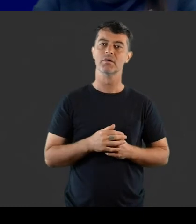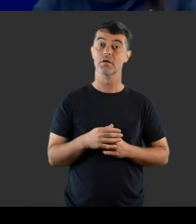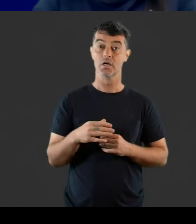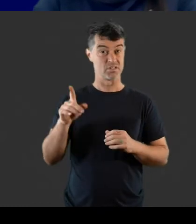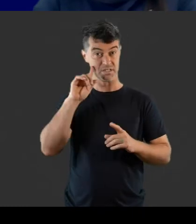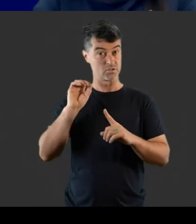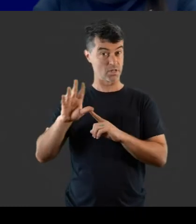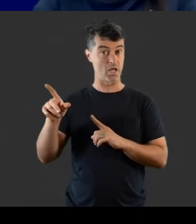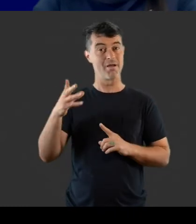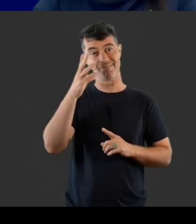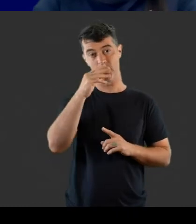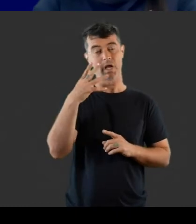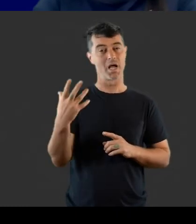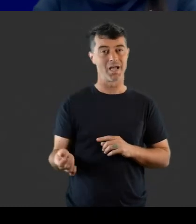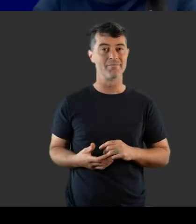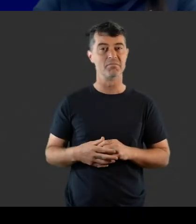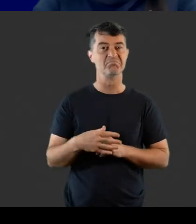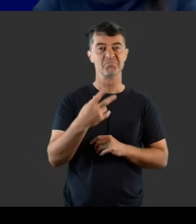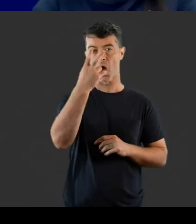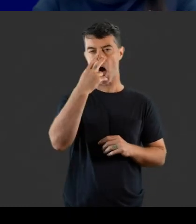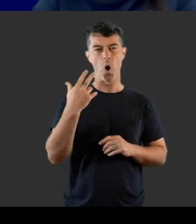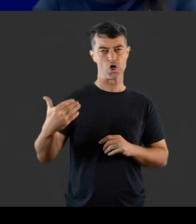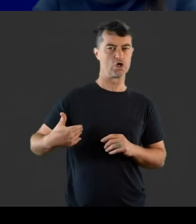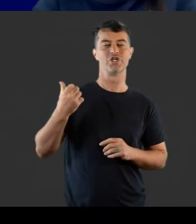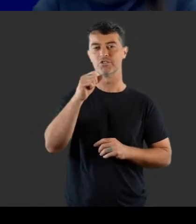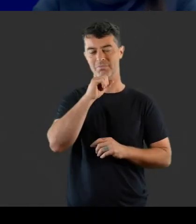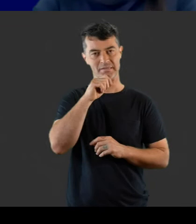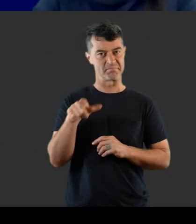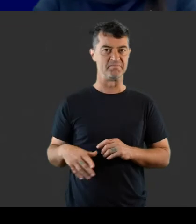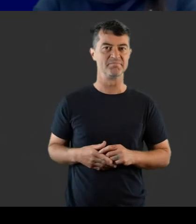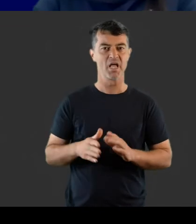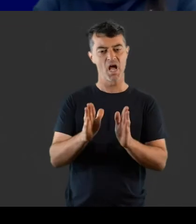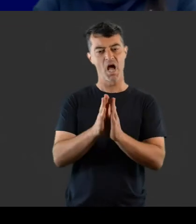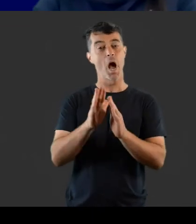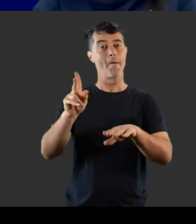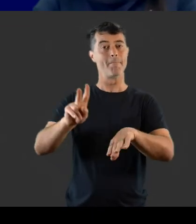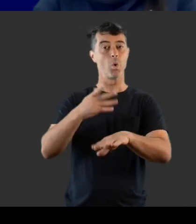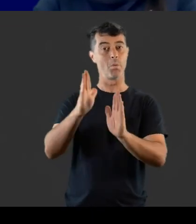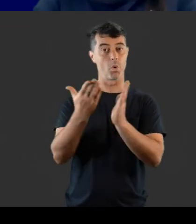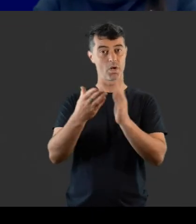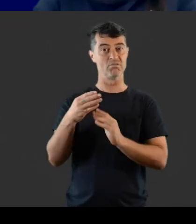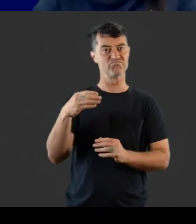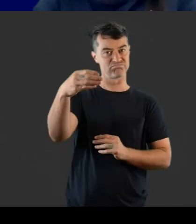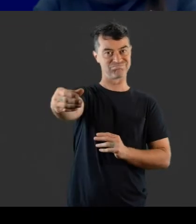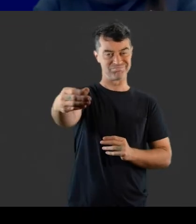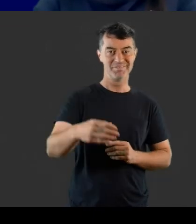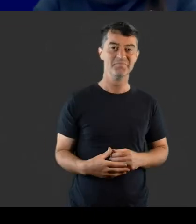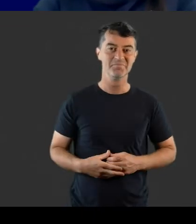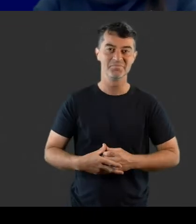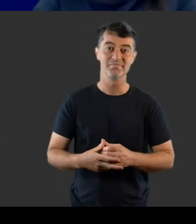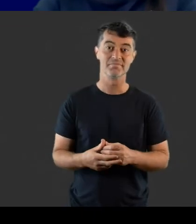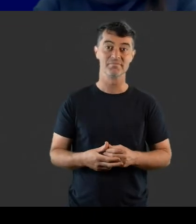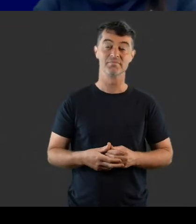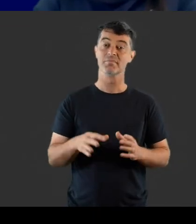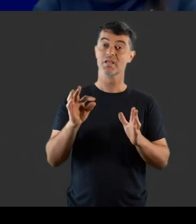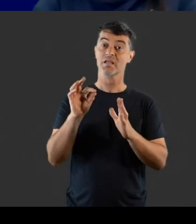On the right-hand side of the slide, there is a photograph of an older gentleman holding a blue book at arm's length.